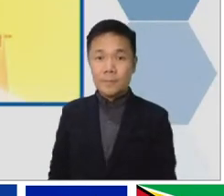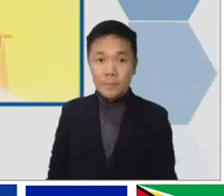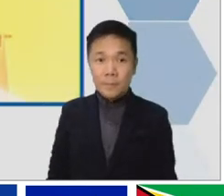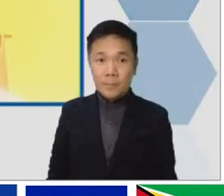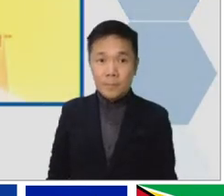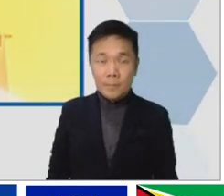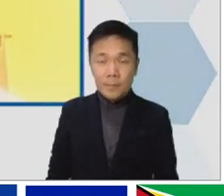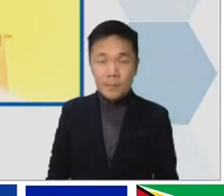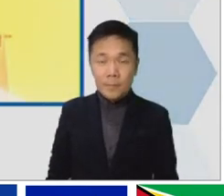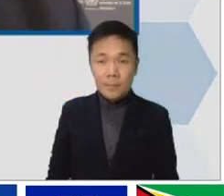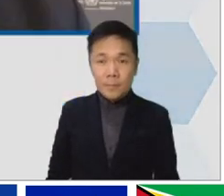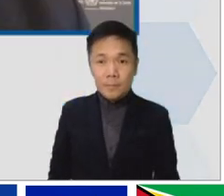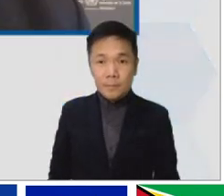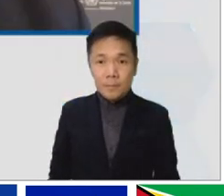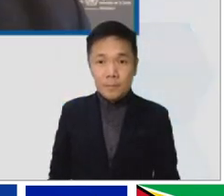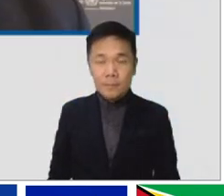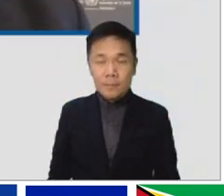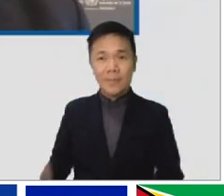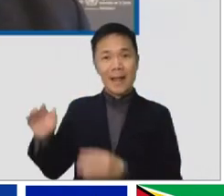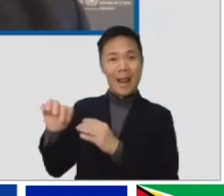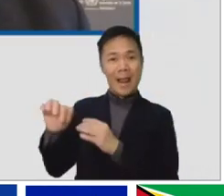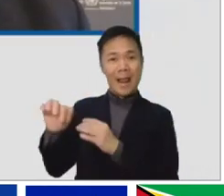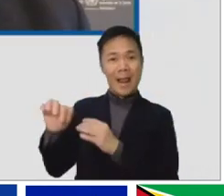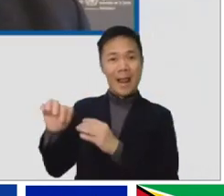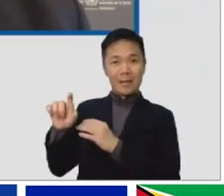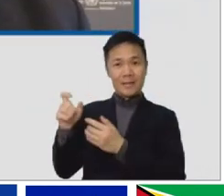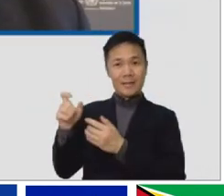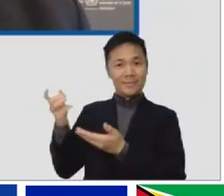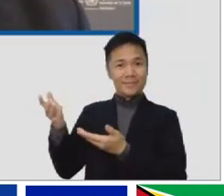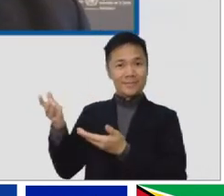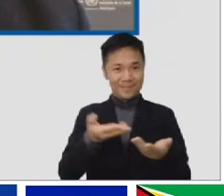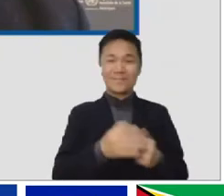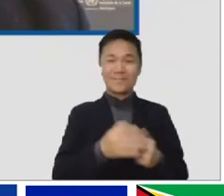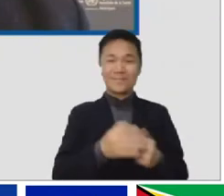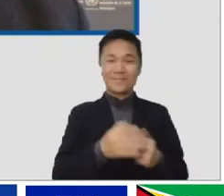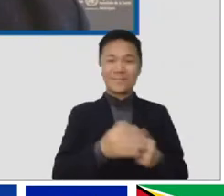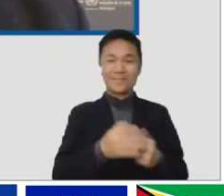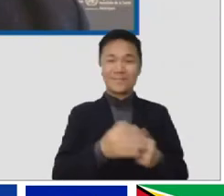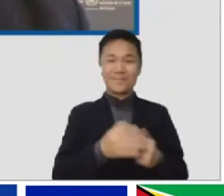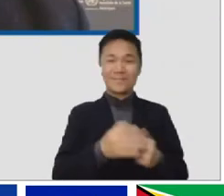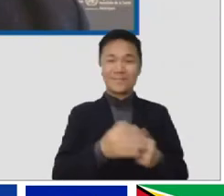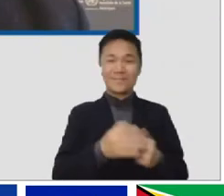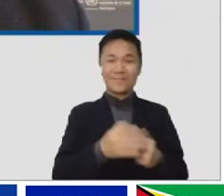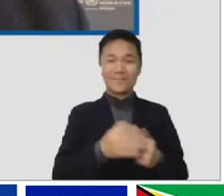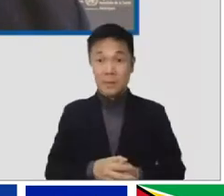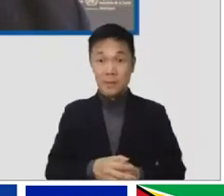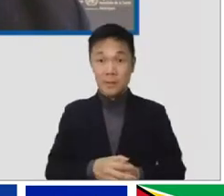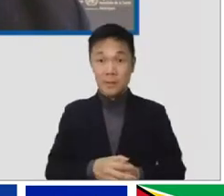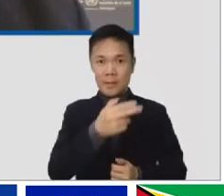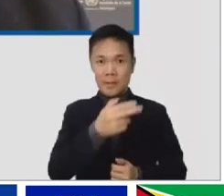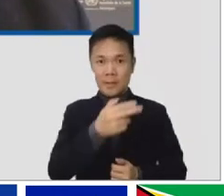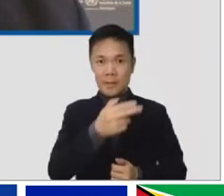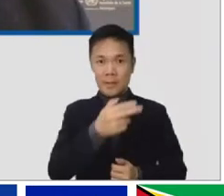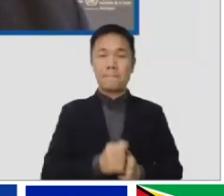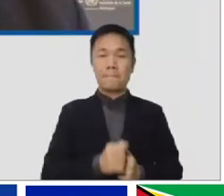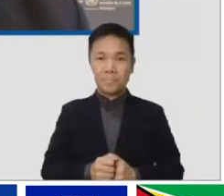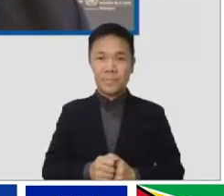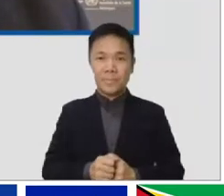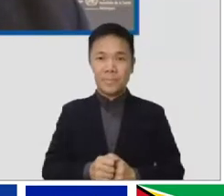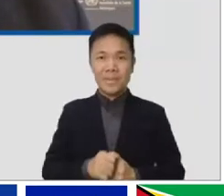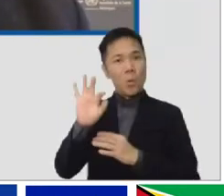To introduce the instrument for the questions following